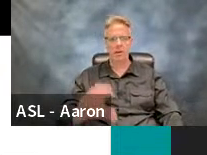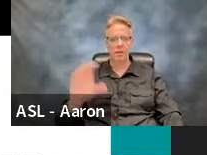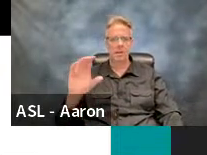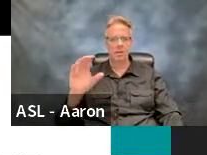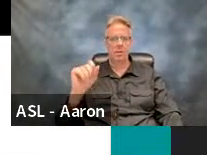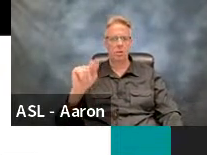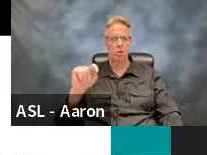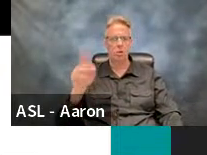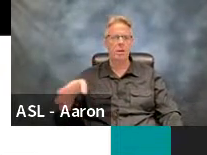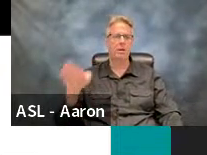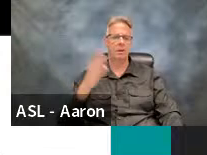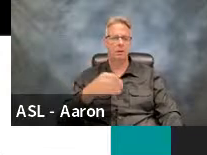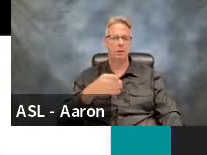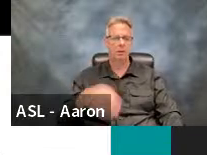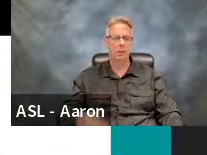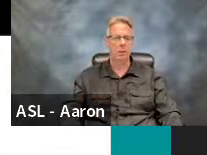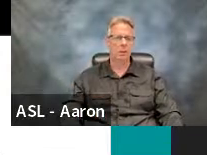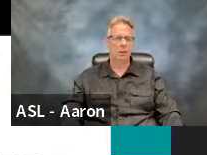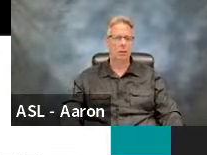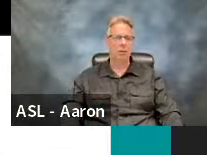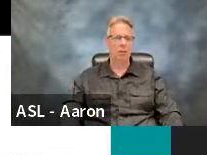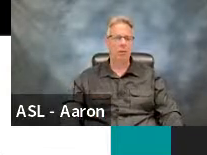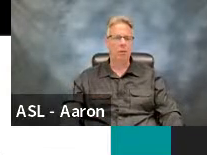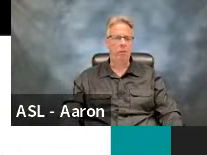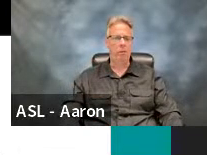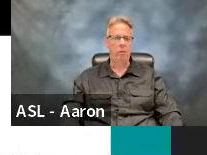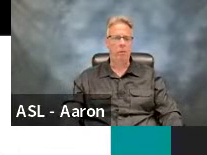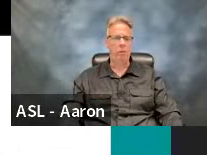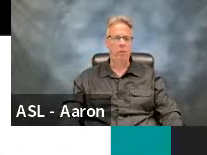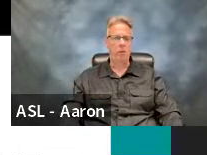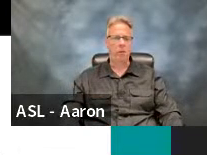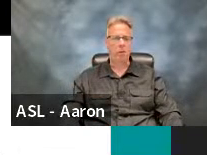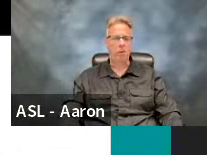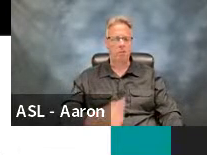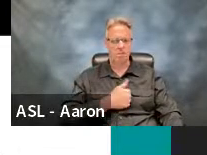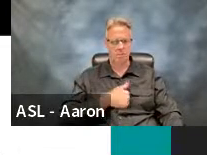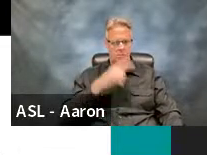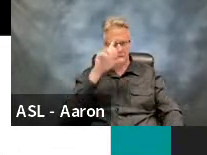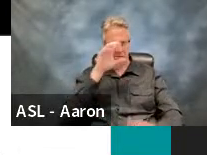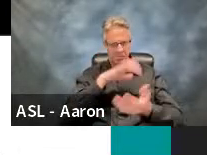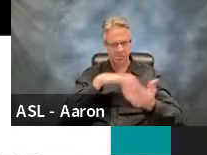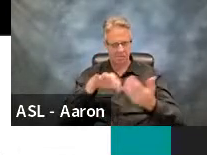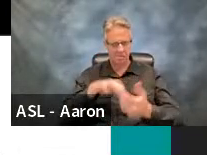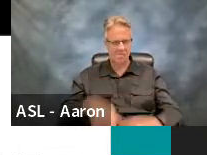see, I'm going to go over to the left side now. Sorry to confuse you. If